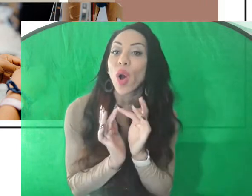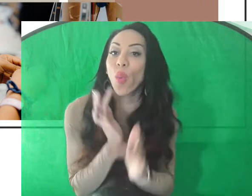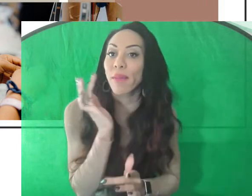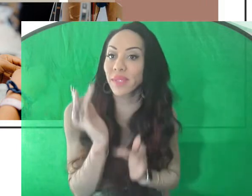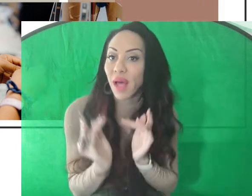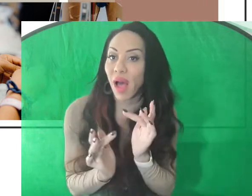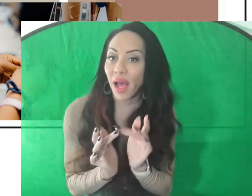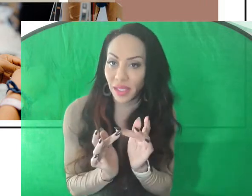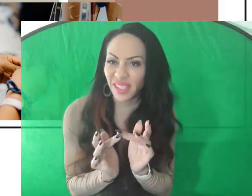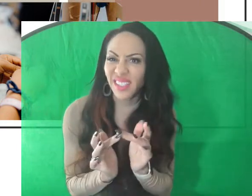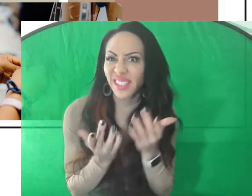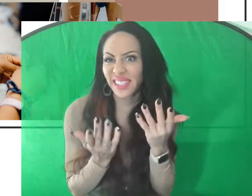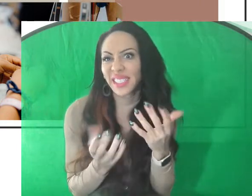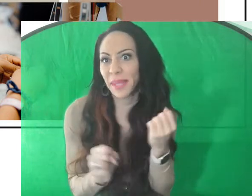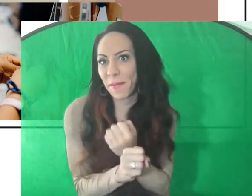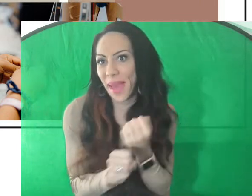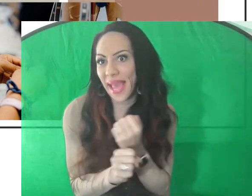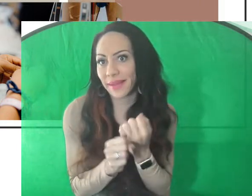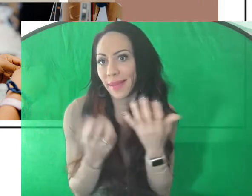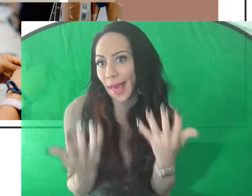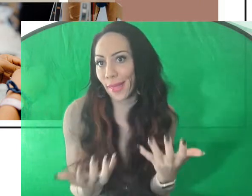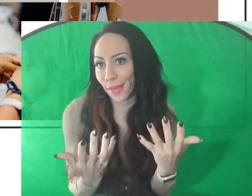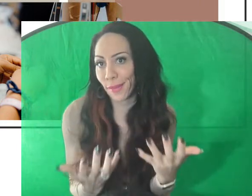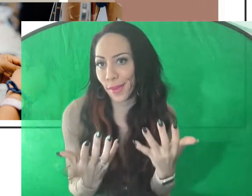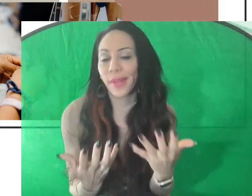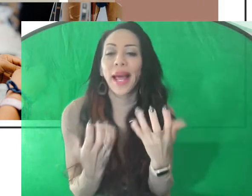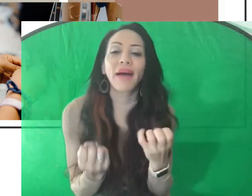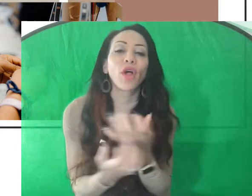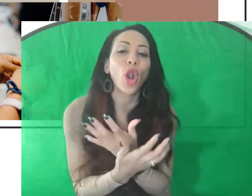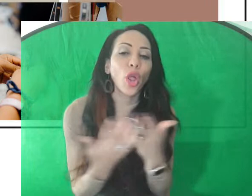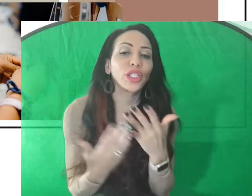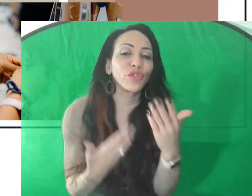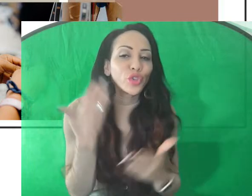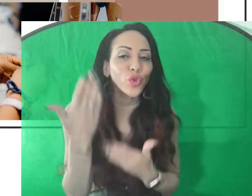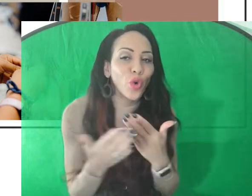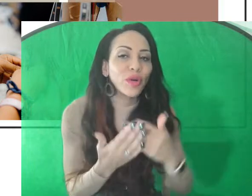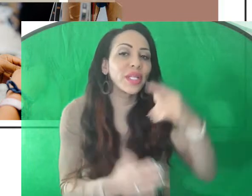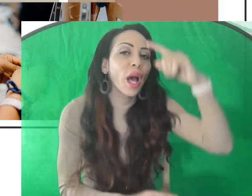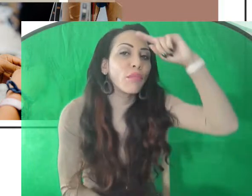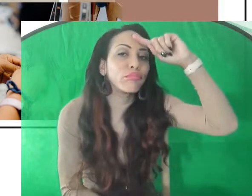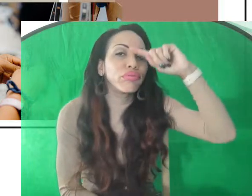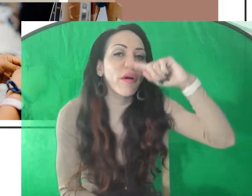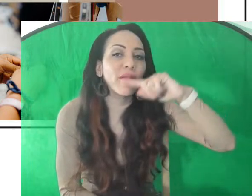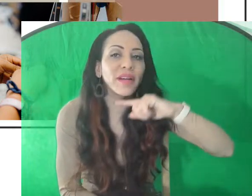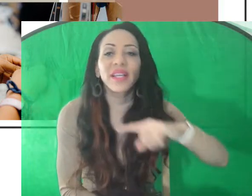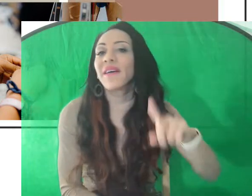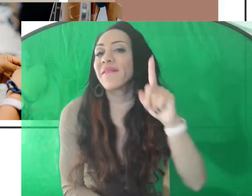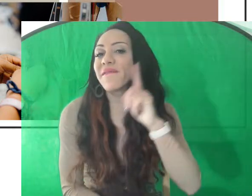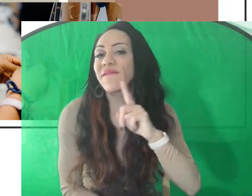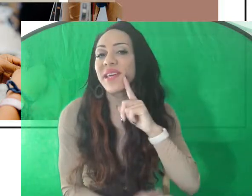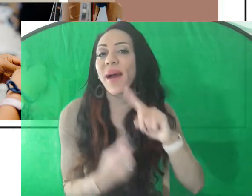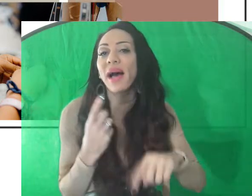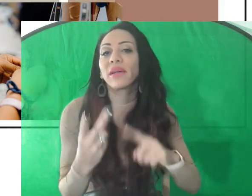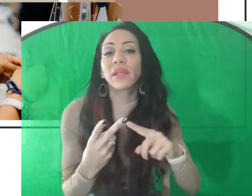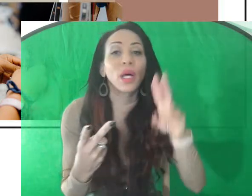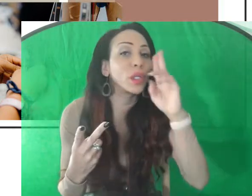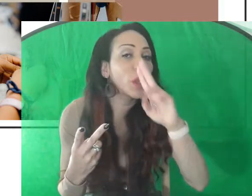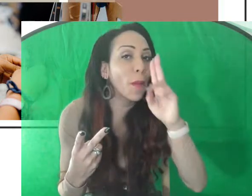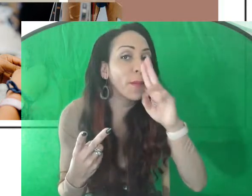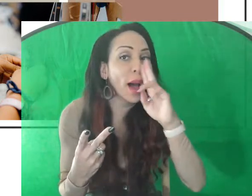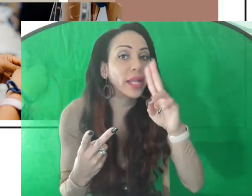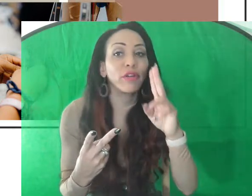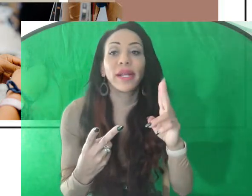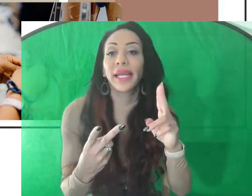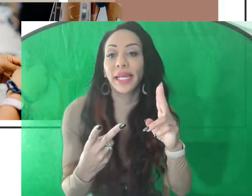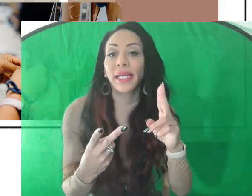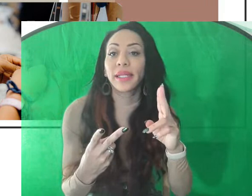of being made, we have a lot of stories and profiles of female and non-binary people in technology, and kind of showing a bit of their journey,